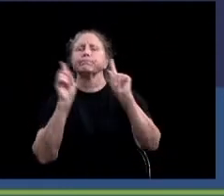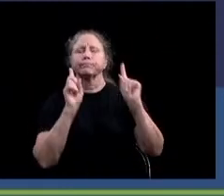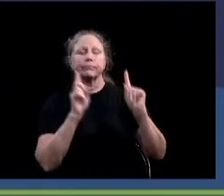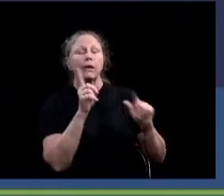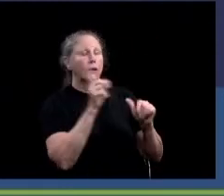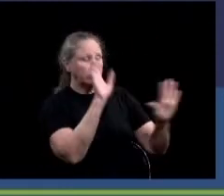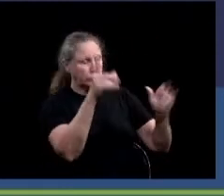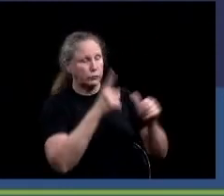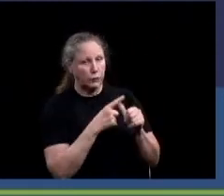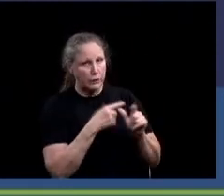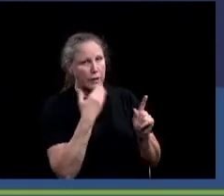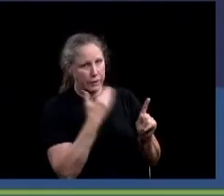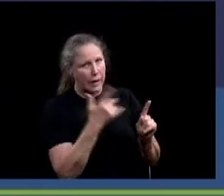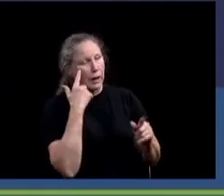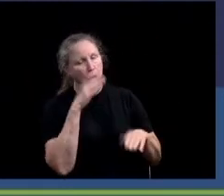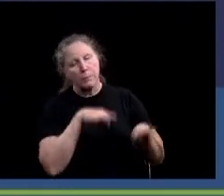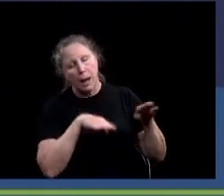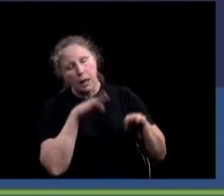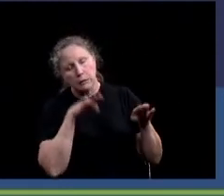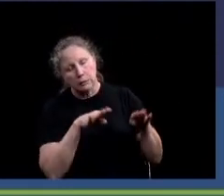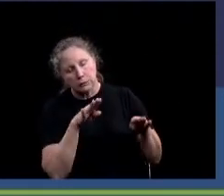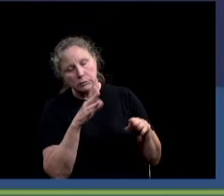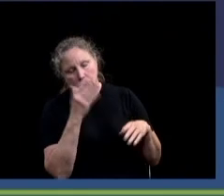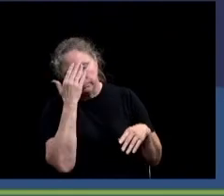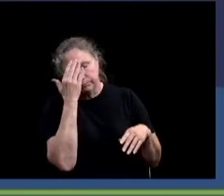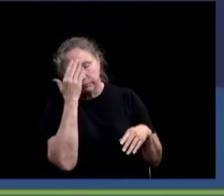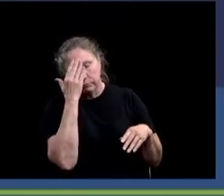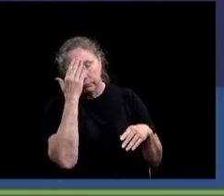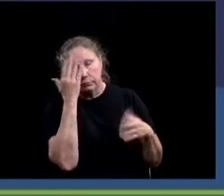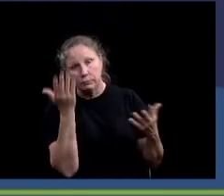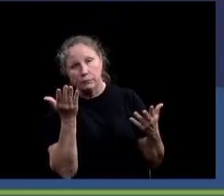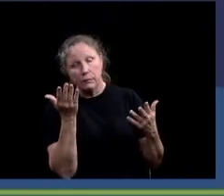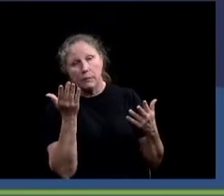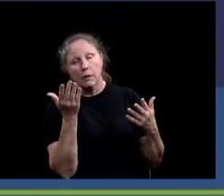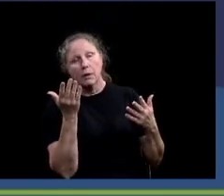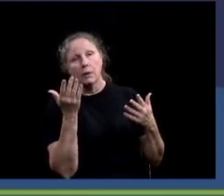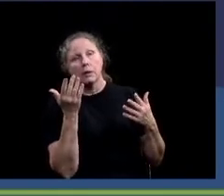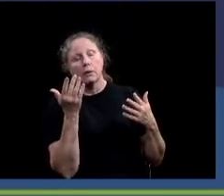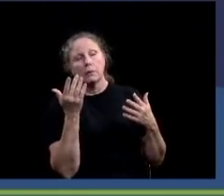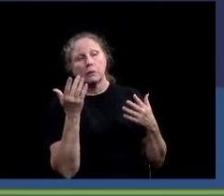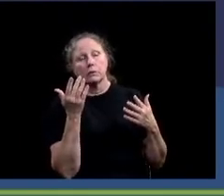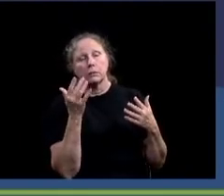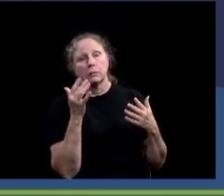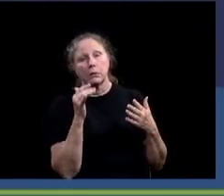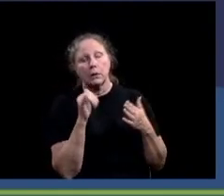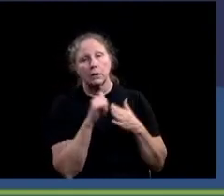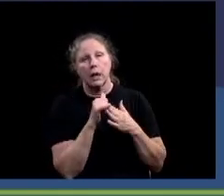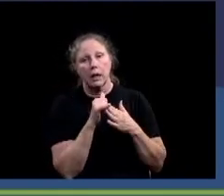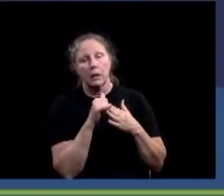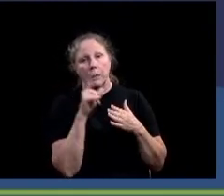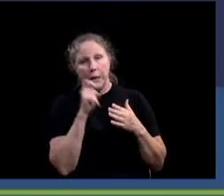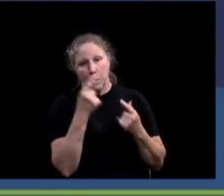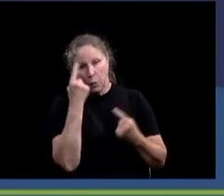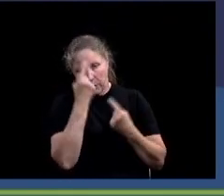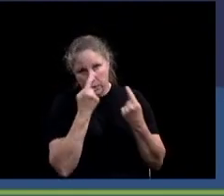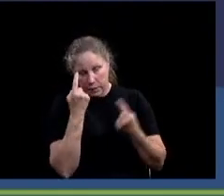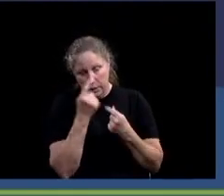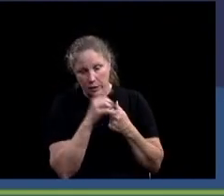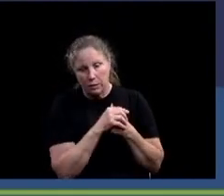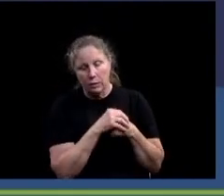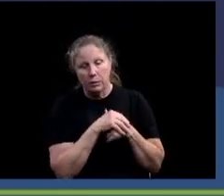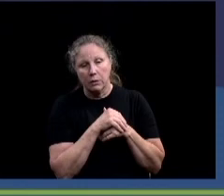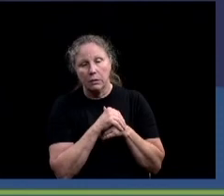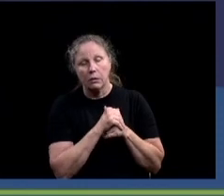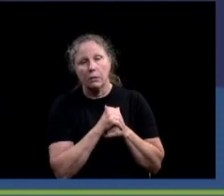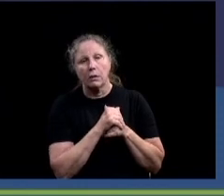think that it is something we need to consider. And I know that we can't